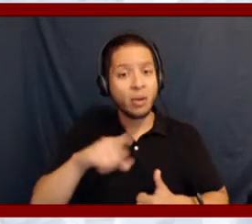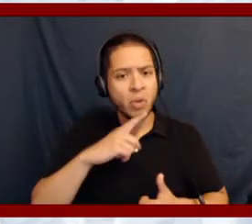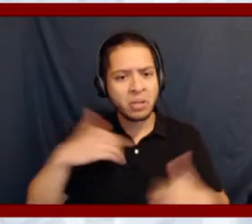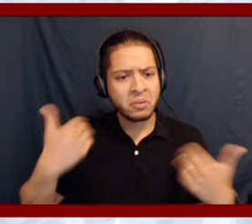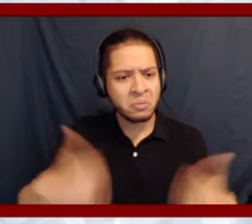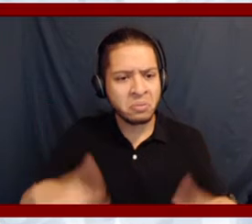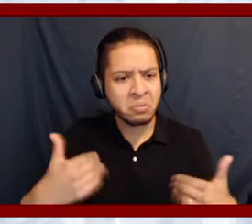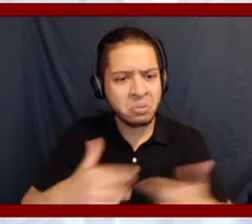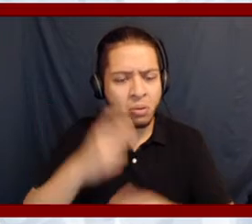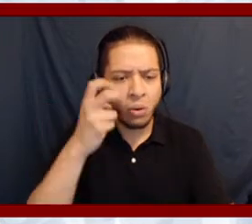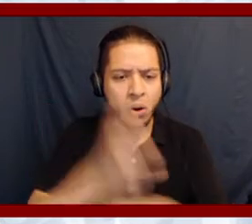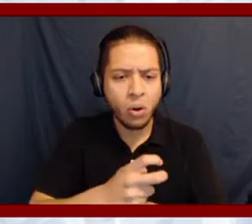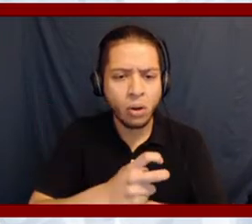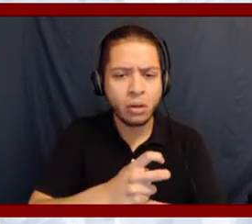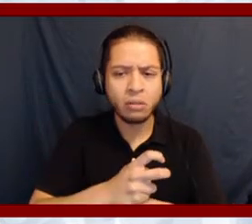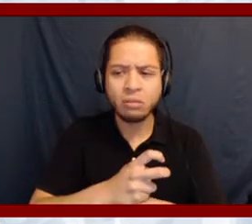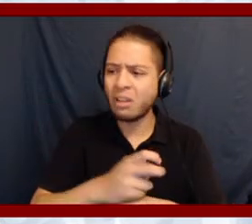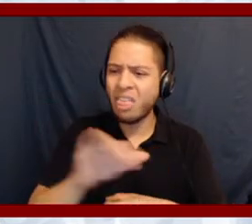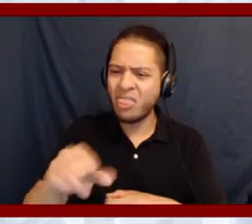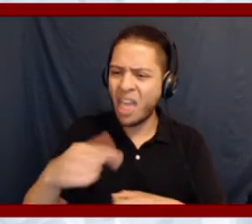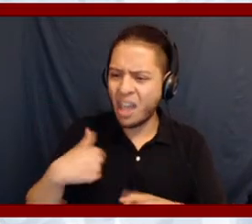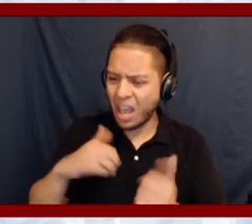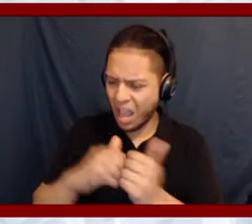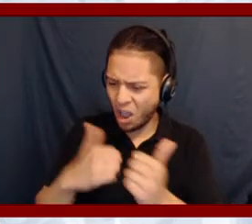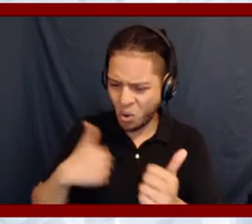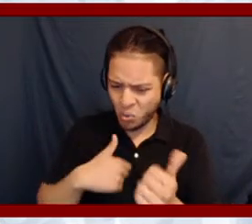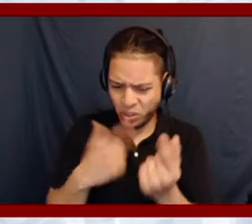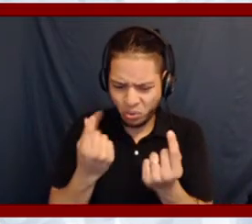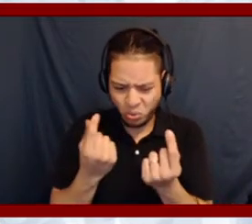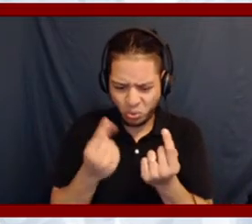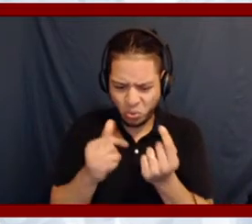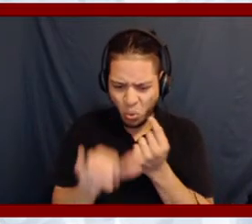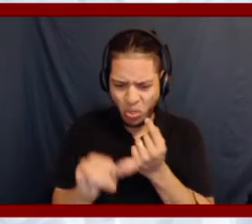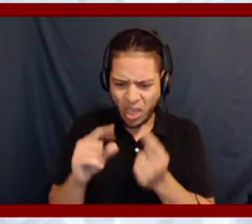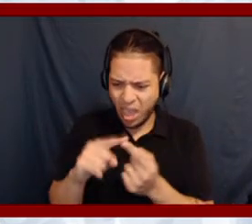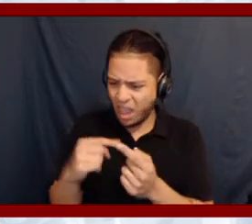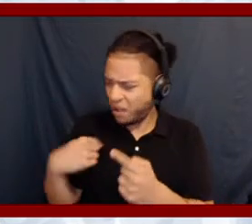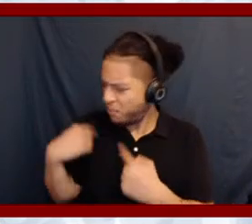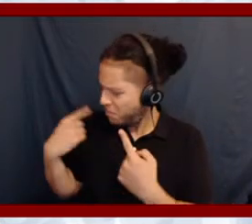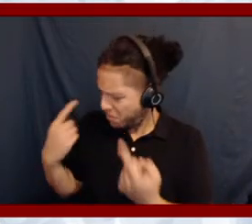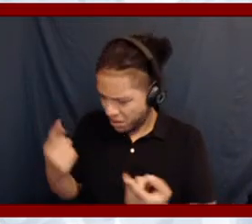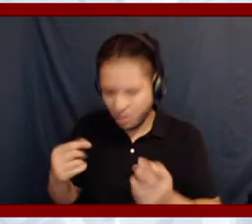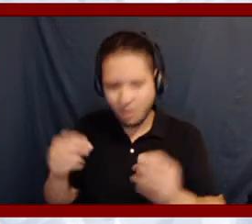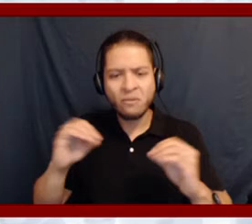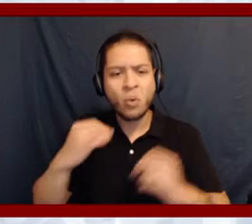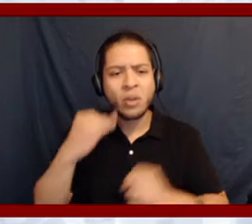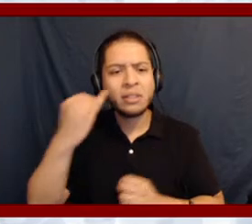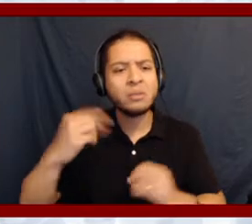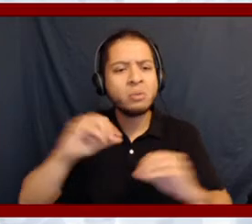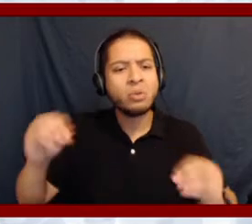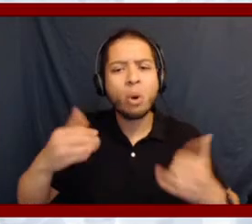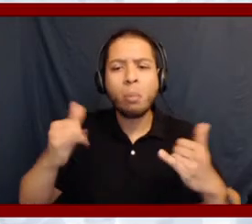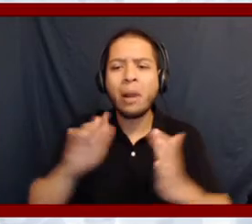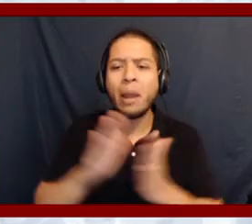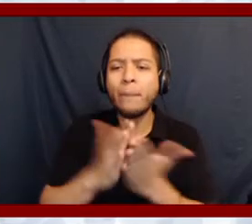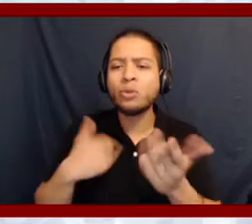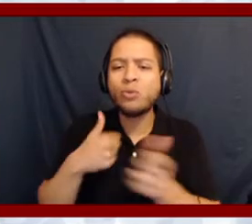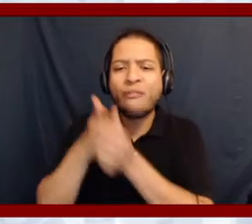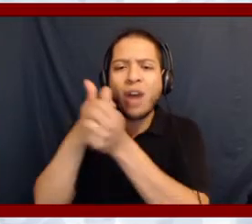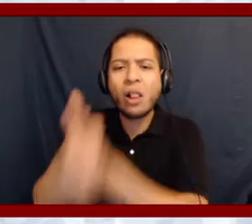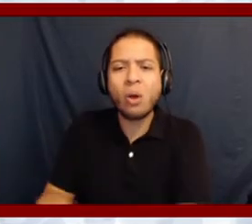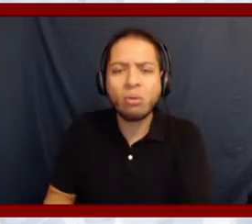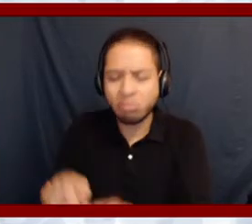you. There was no playbook on this, and you adapted beautifully, and you served students. So thank you for the work you've done. We